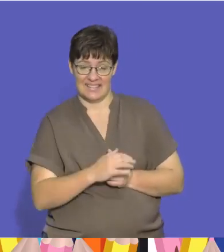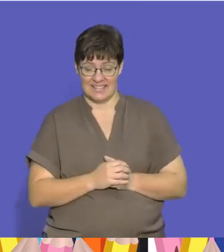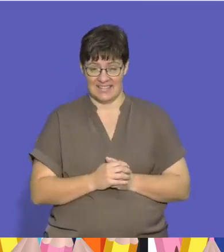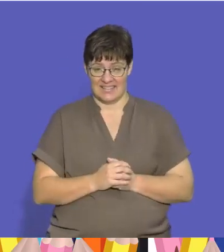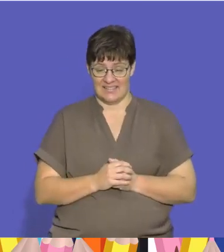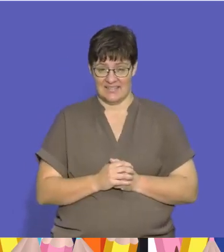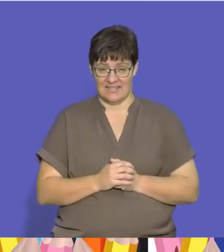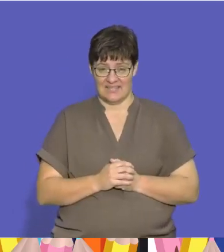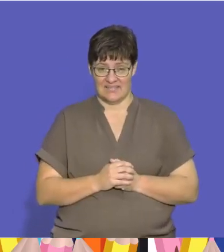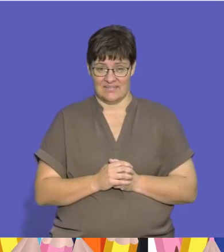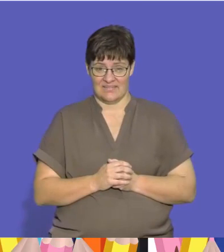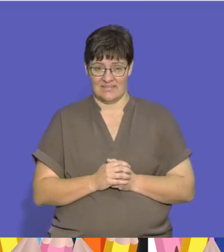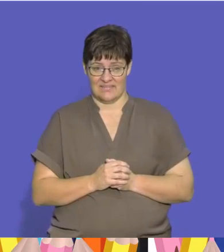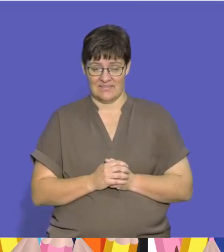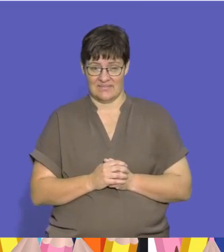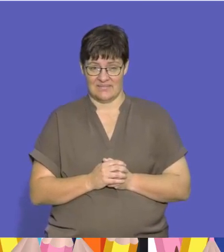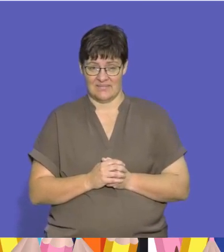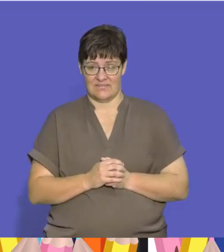ice,